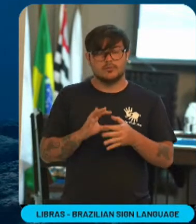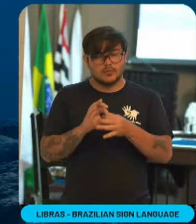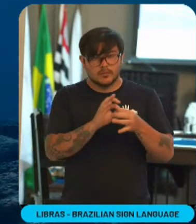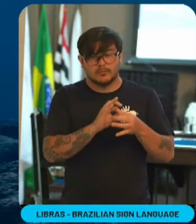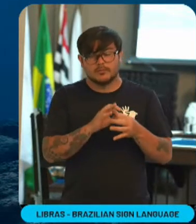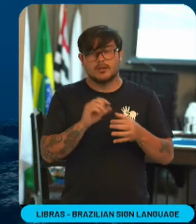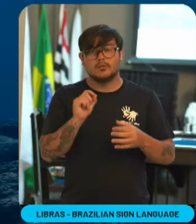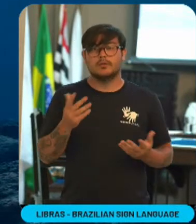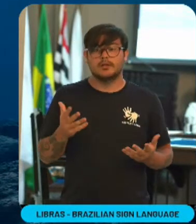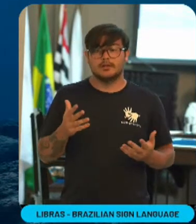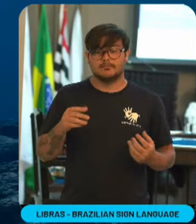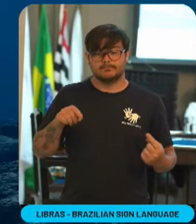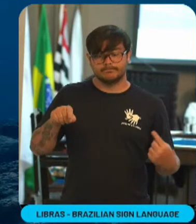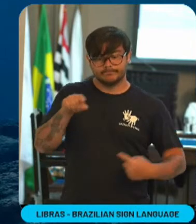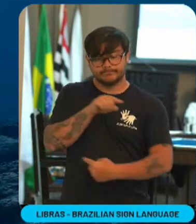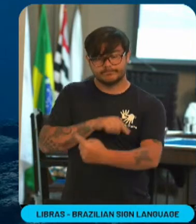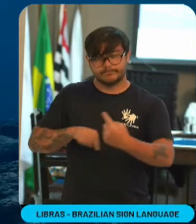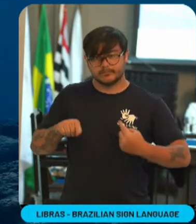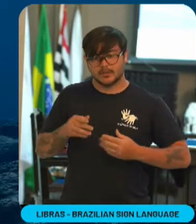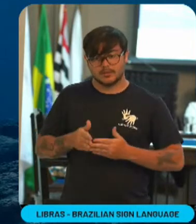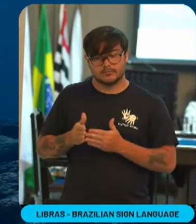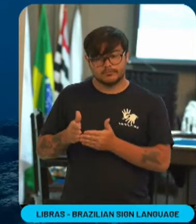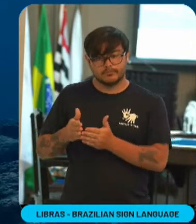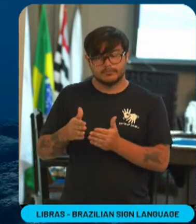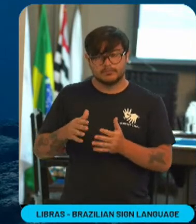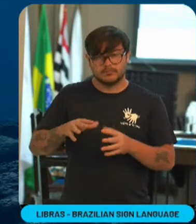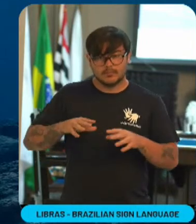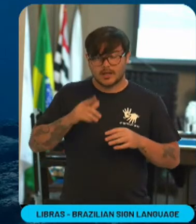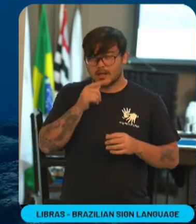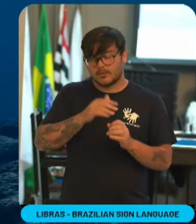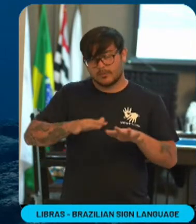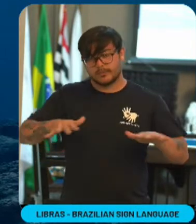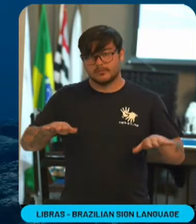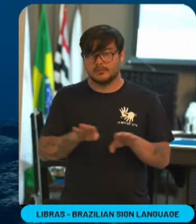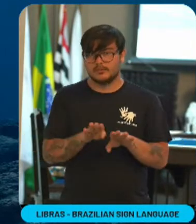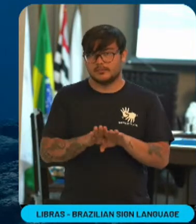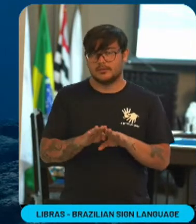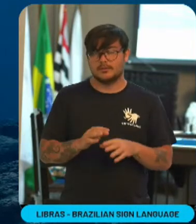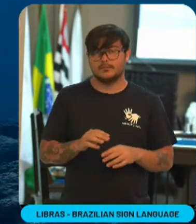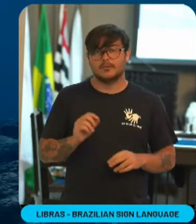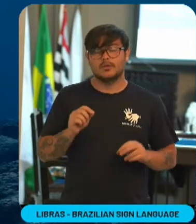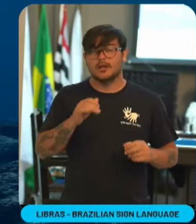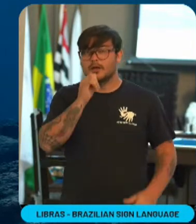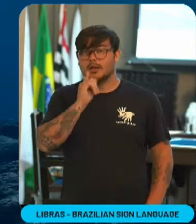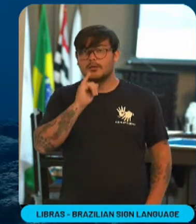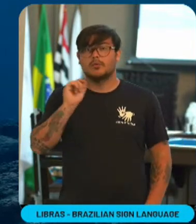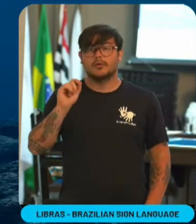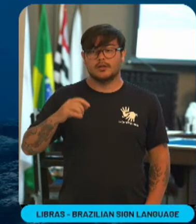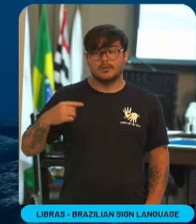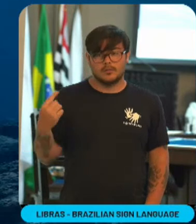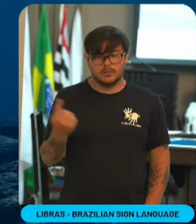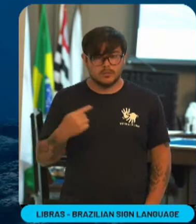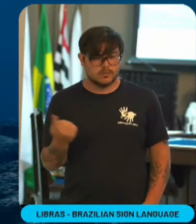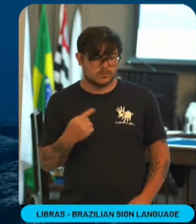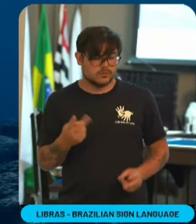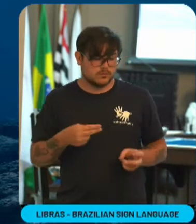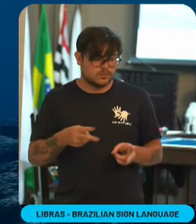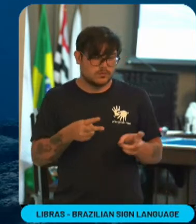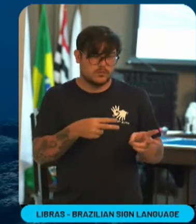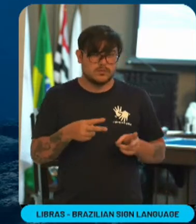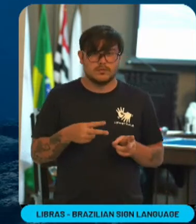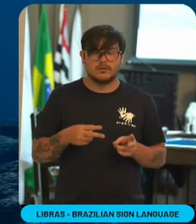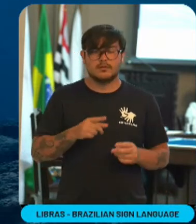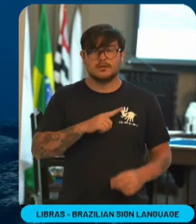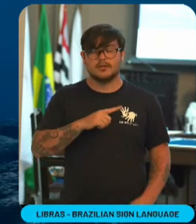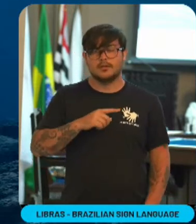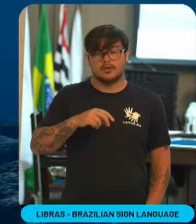mass or cold fronts, cold spells. It's all connected to the ocean. Another thing